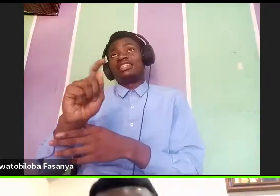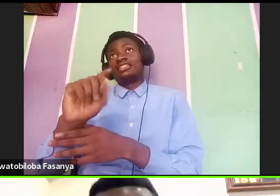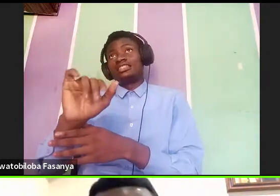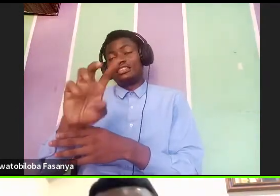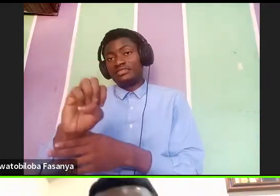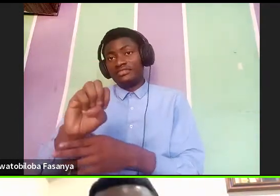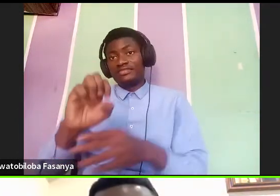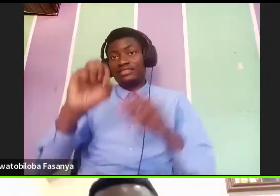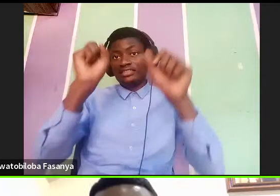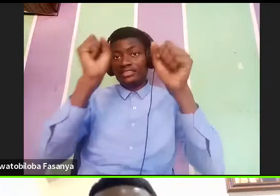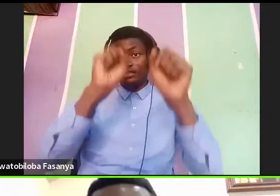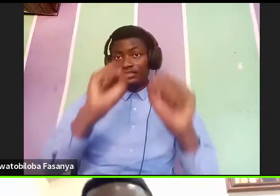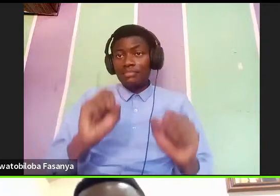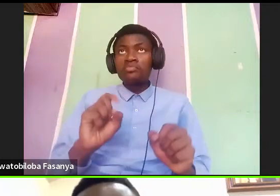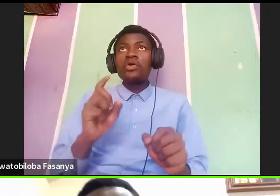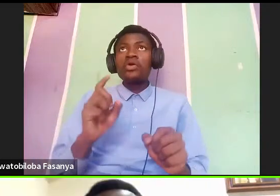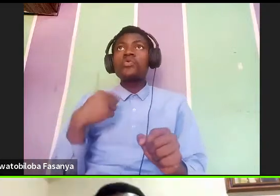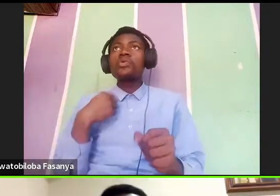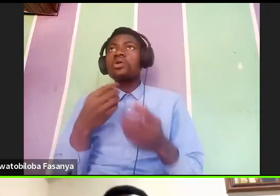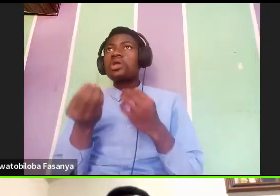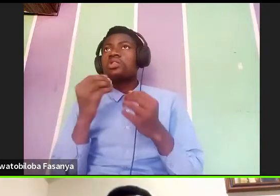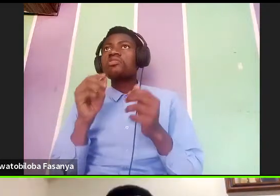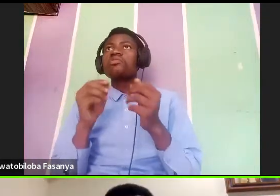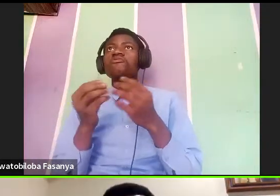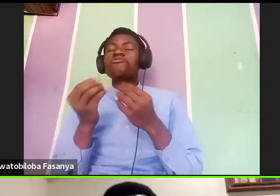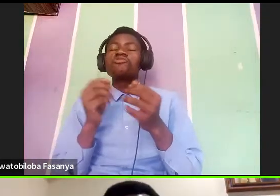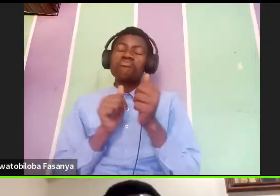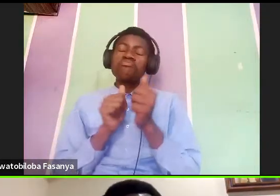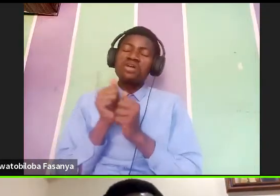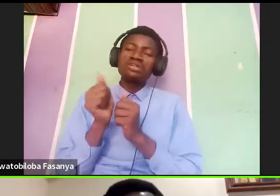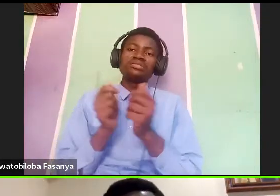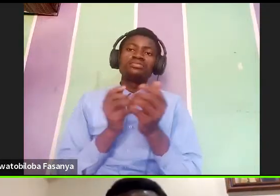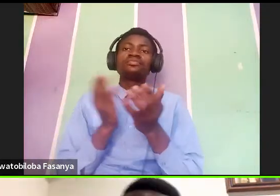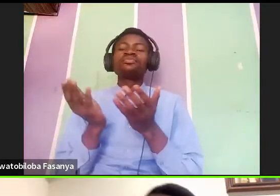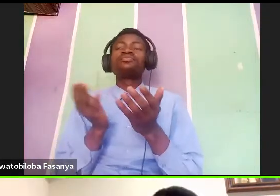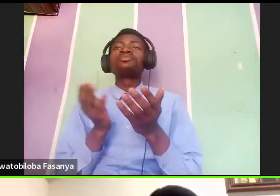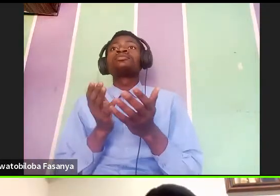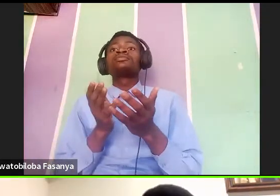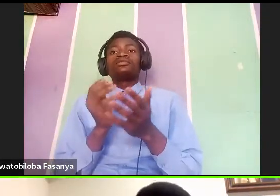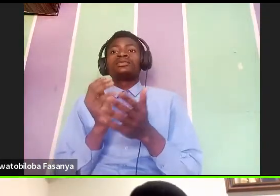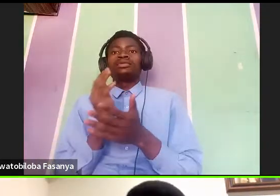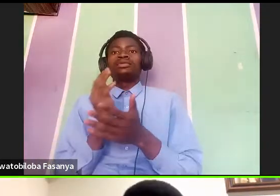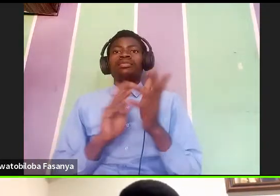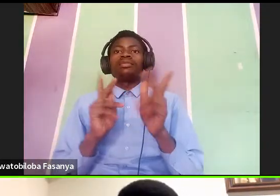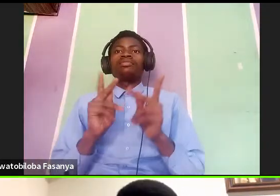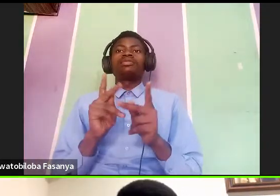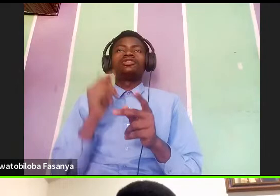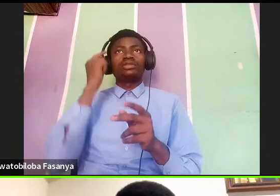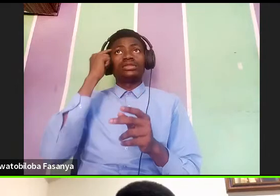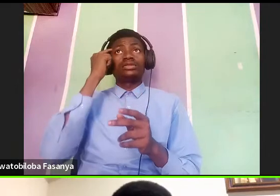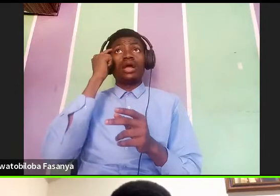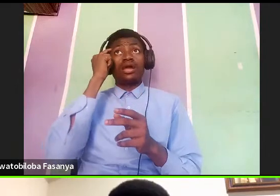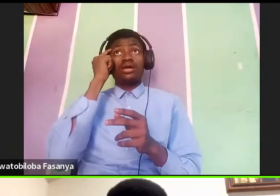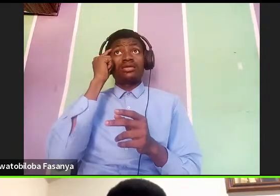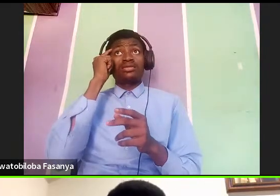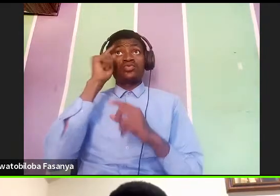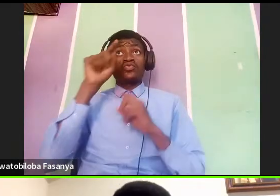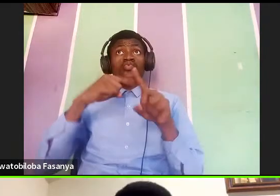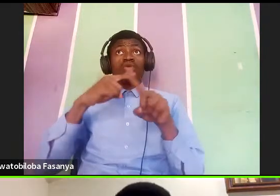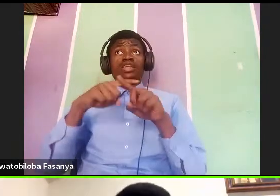And initially people used to think, oh, it's a stomach bug when I've also got diarrhea as well.